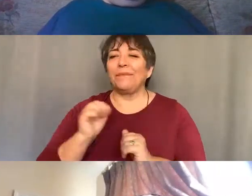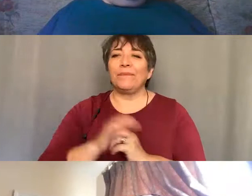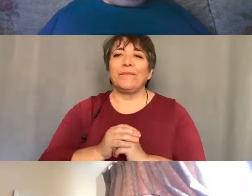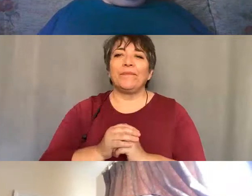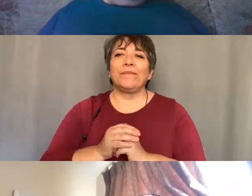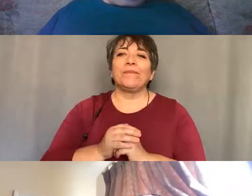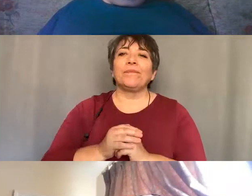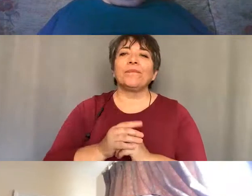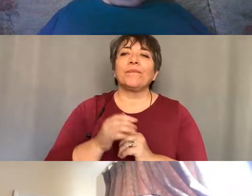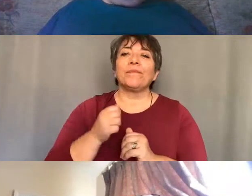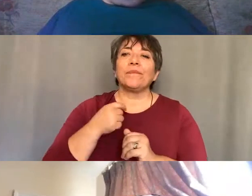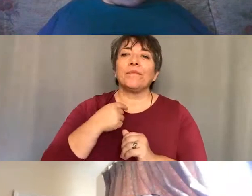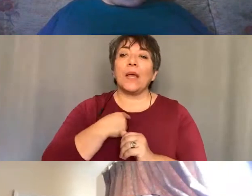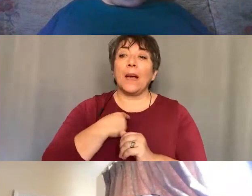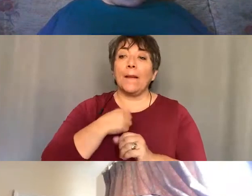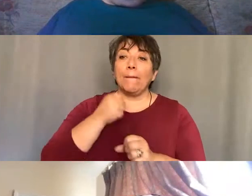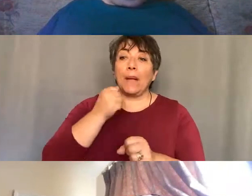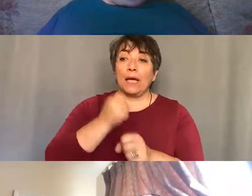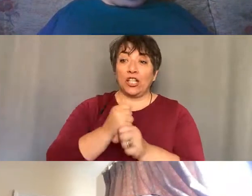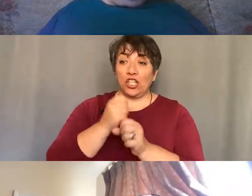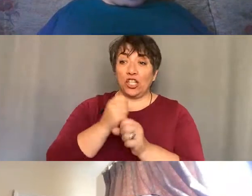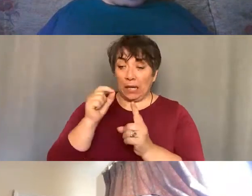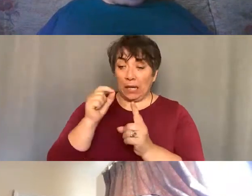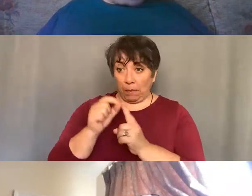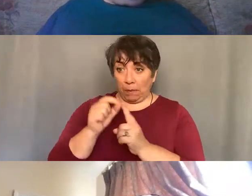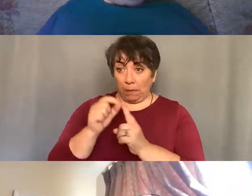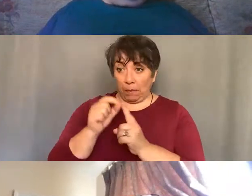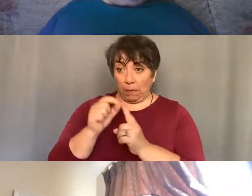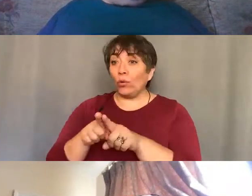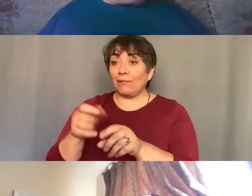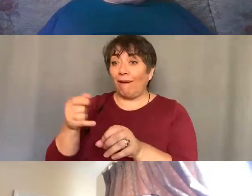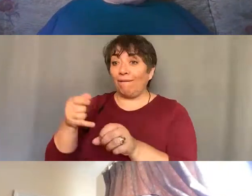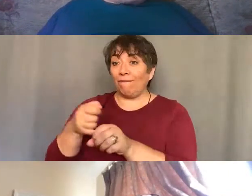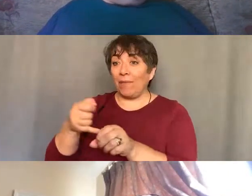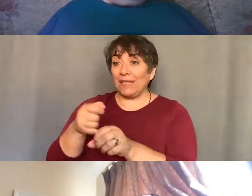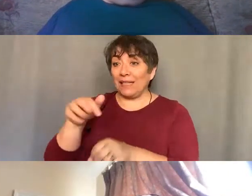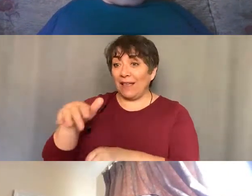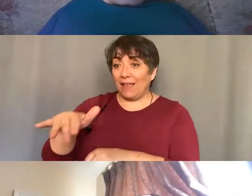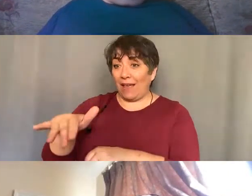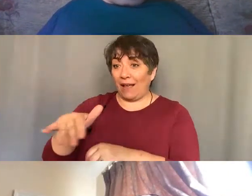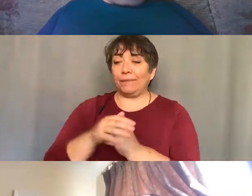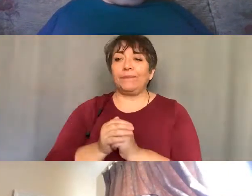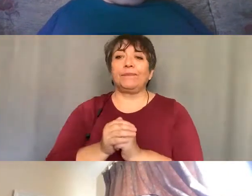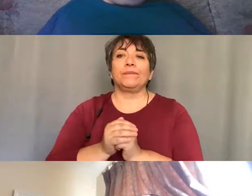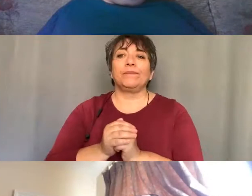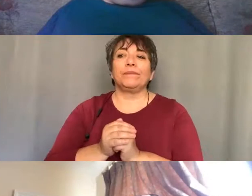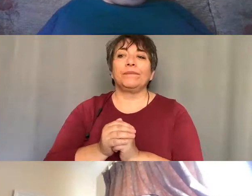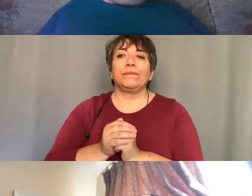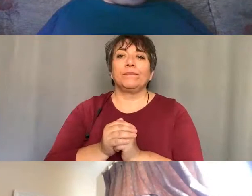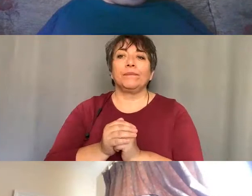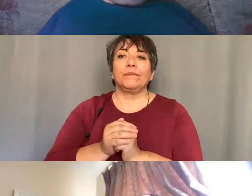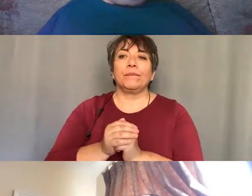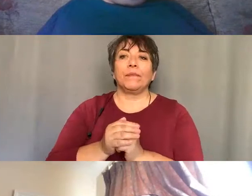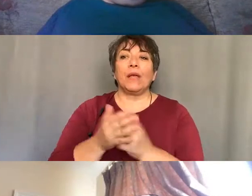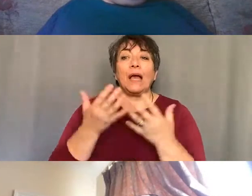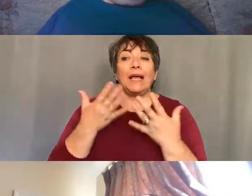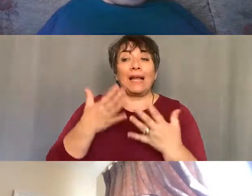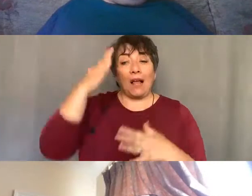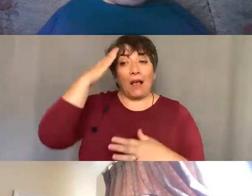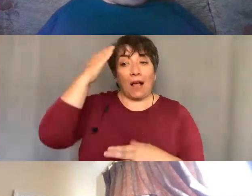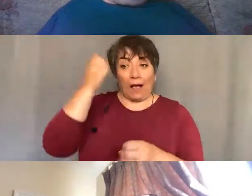the chat. My GP is a dispensing GP. And the government rule is that if you live less than